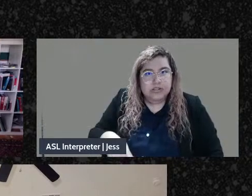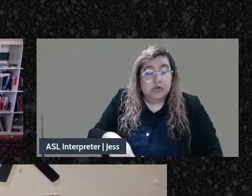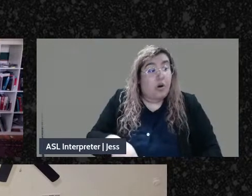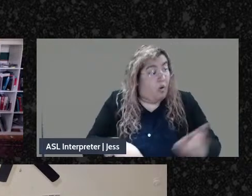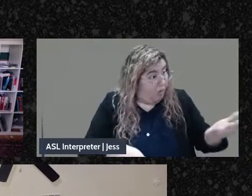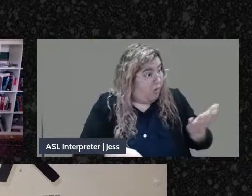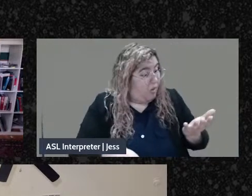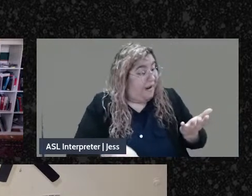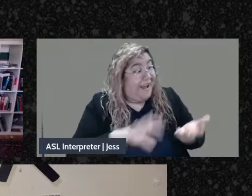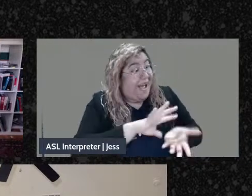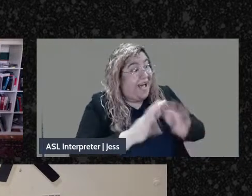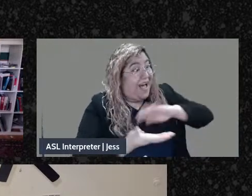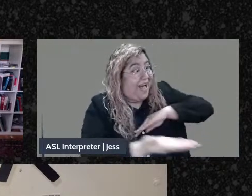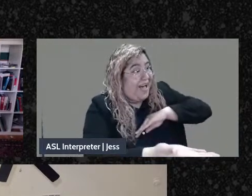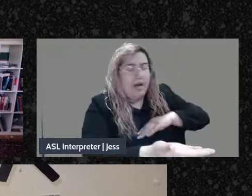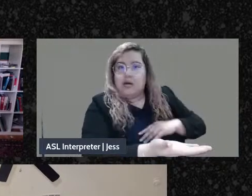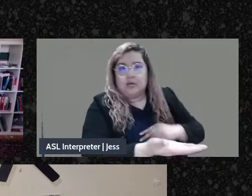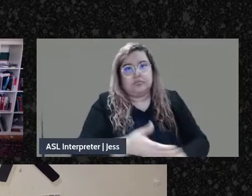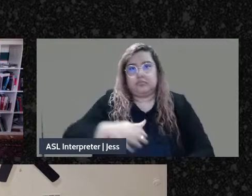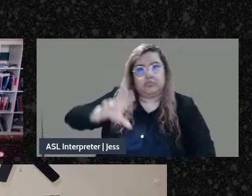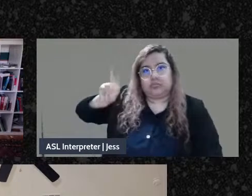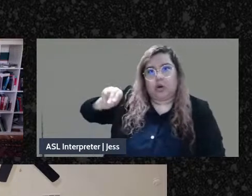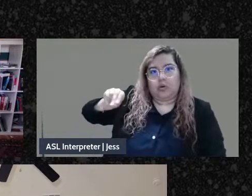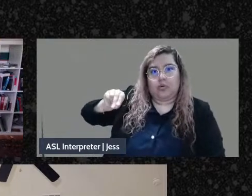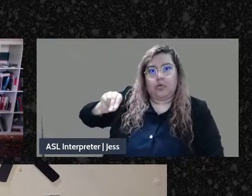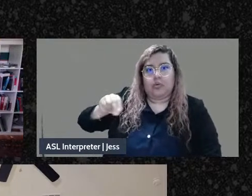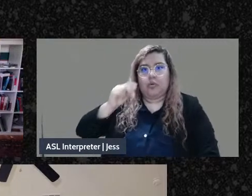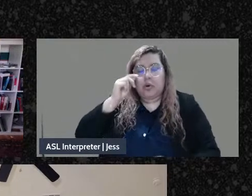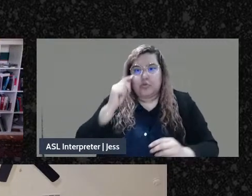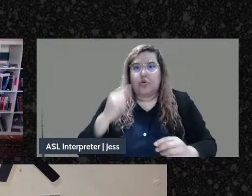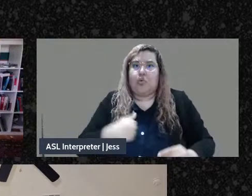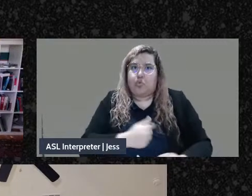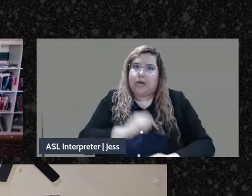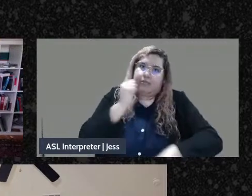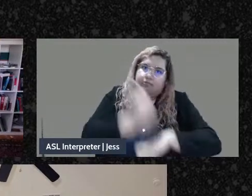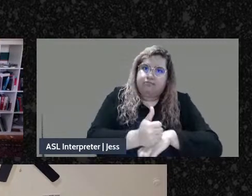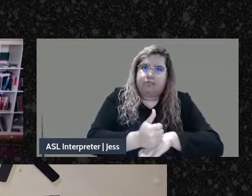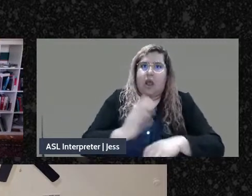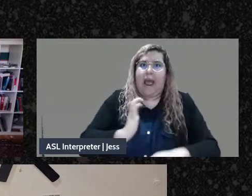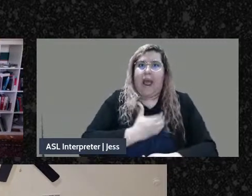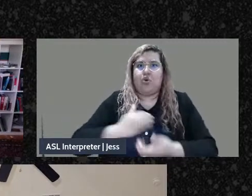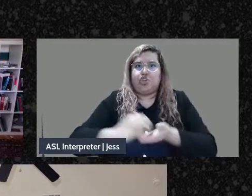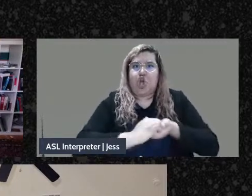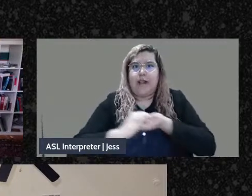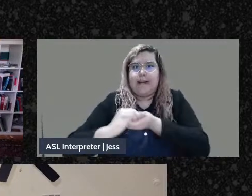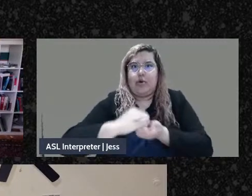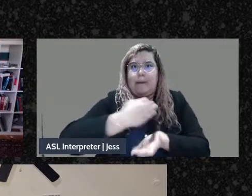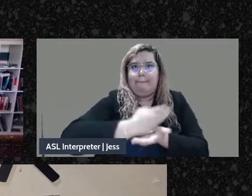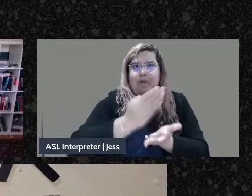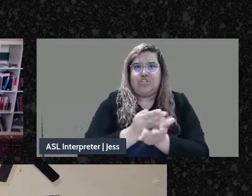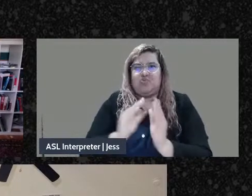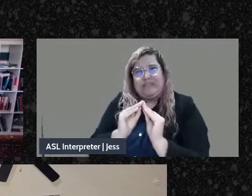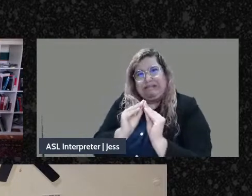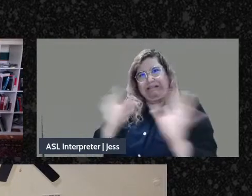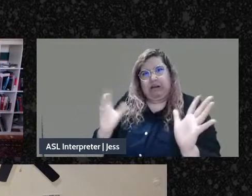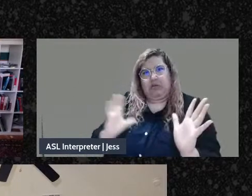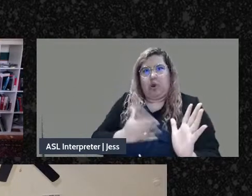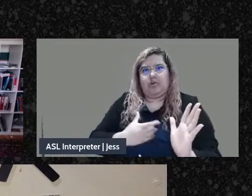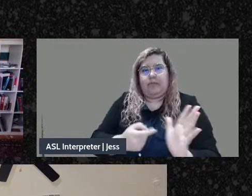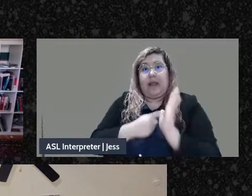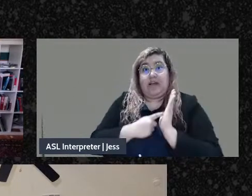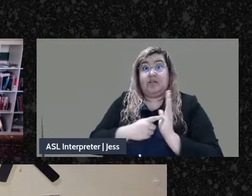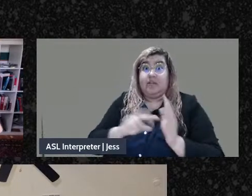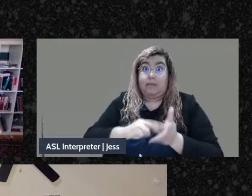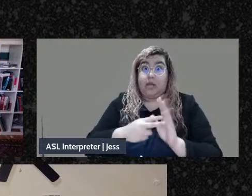which especially once we had solidarity budget was like very clear, right? And like refusing not just their offers, but like